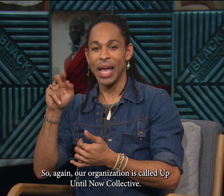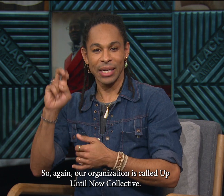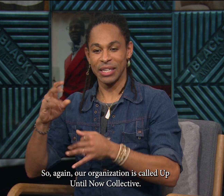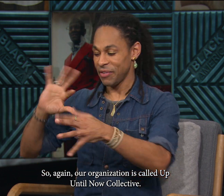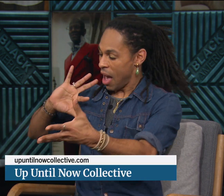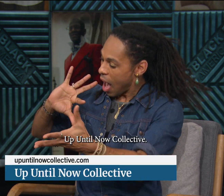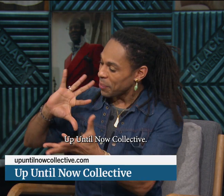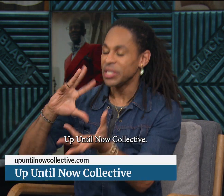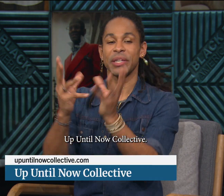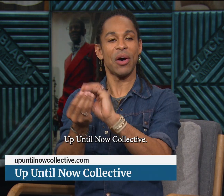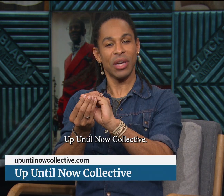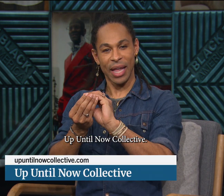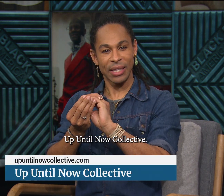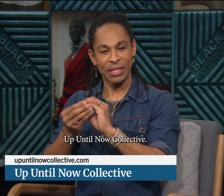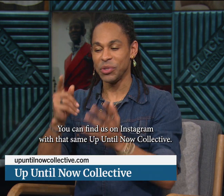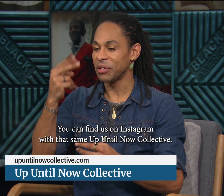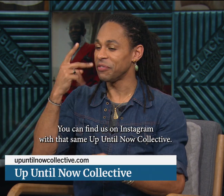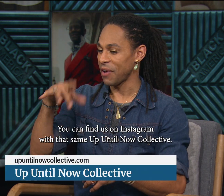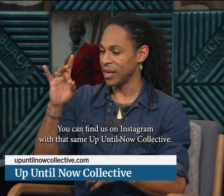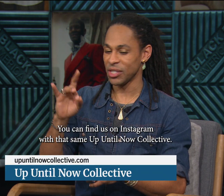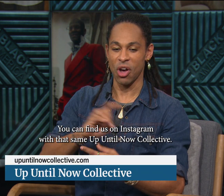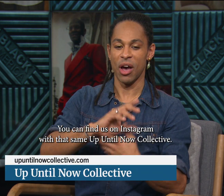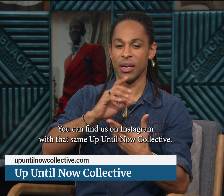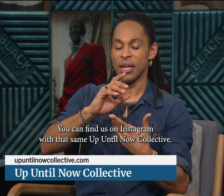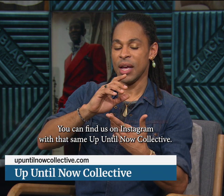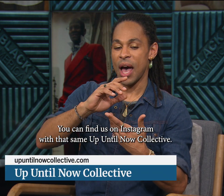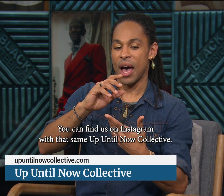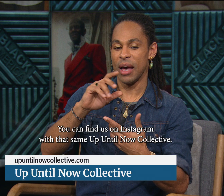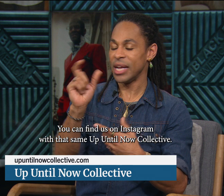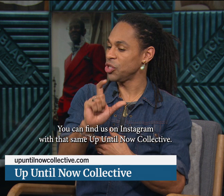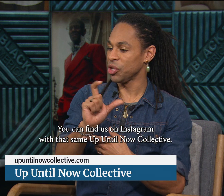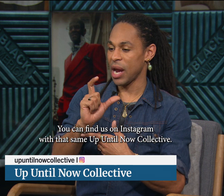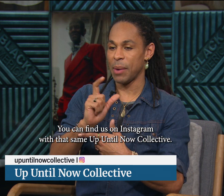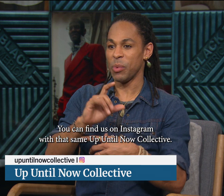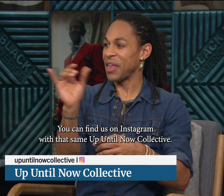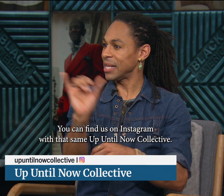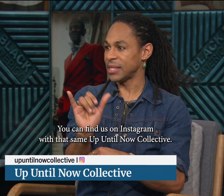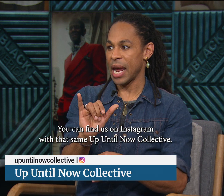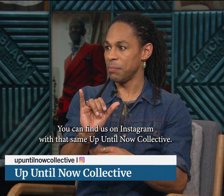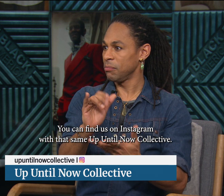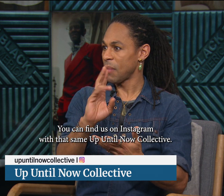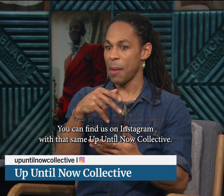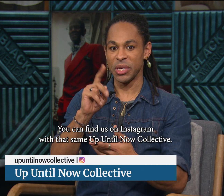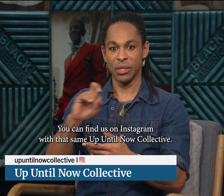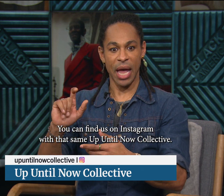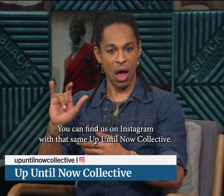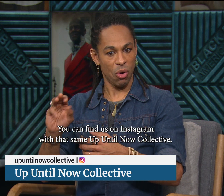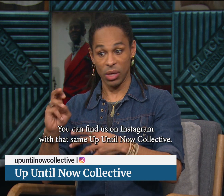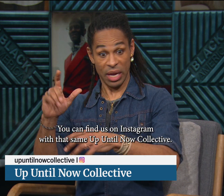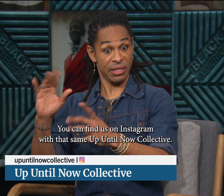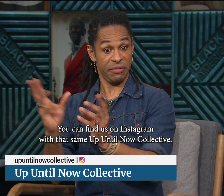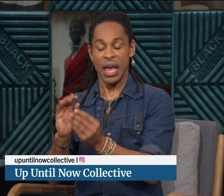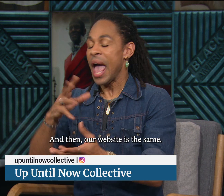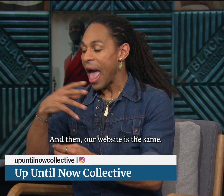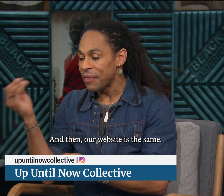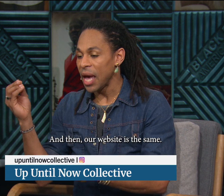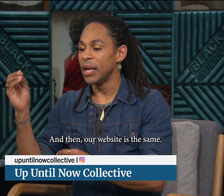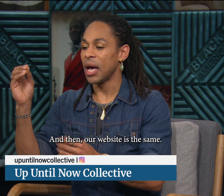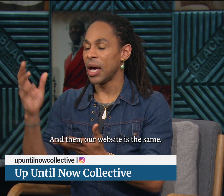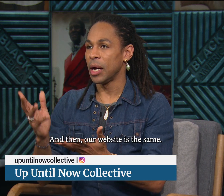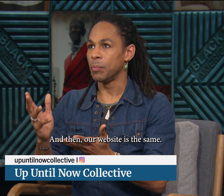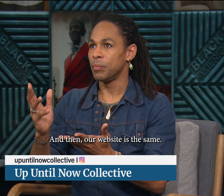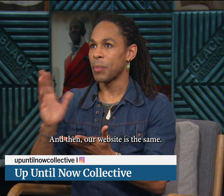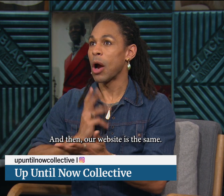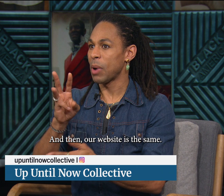Now Collective. Up Until Now Collective. You can find us on Instagram with that same Up Until Now Collective. And